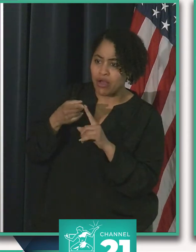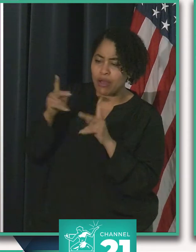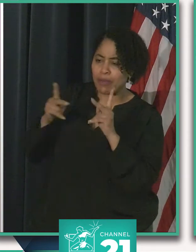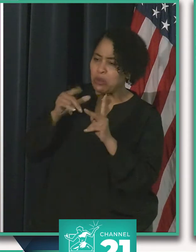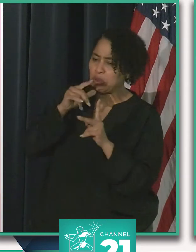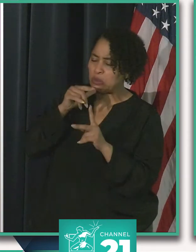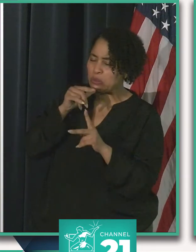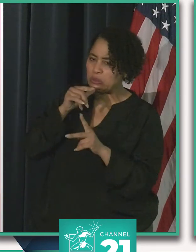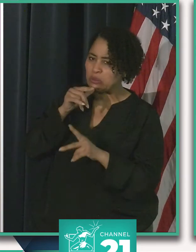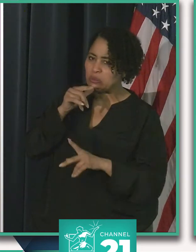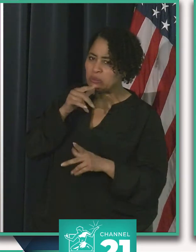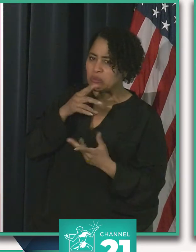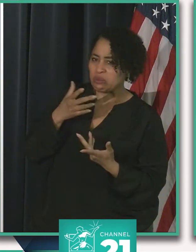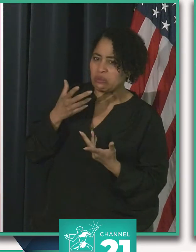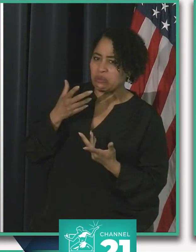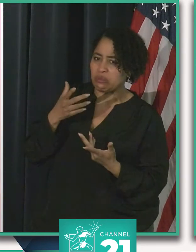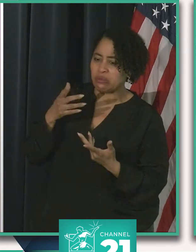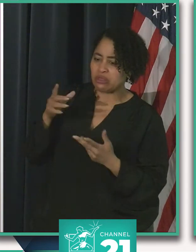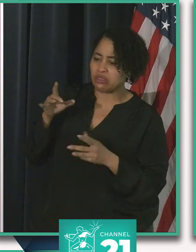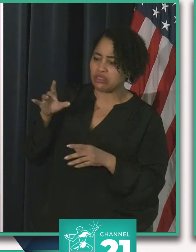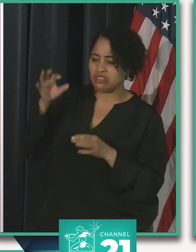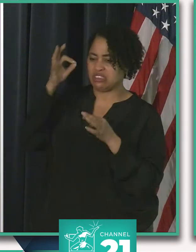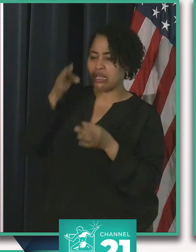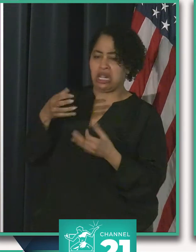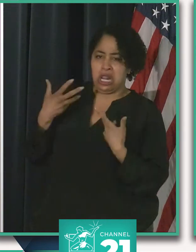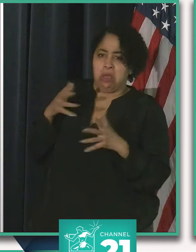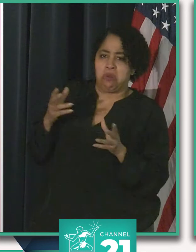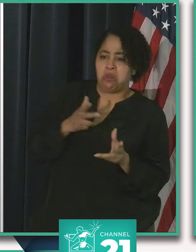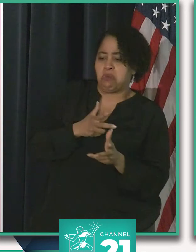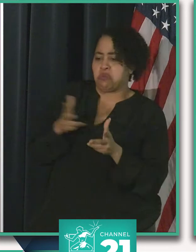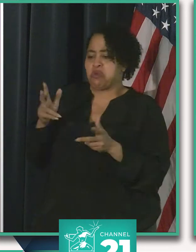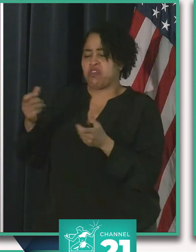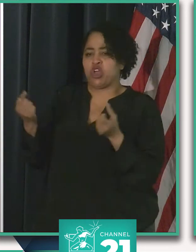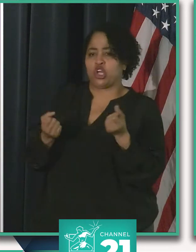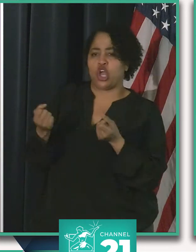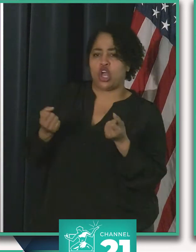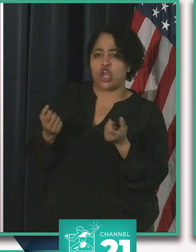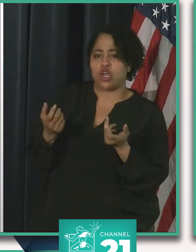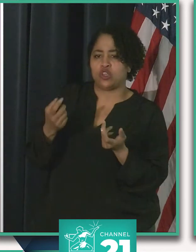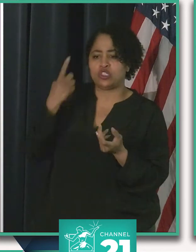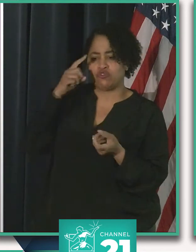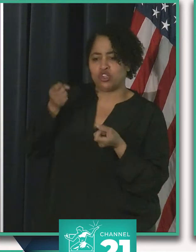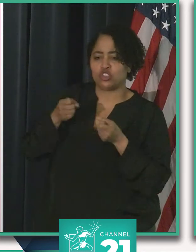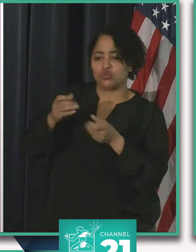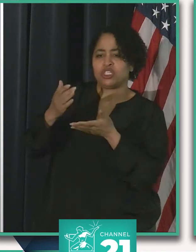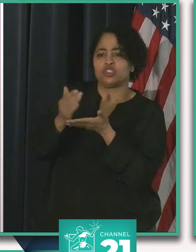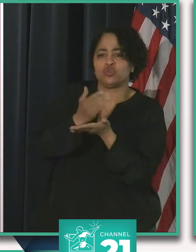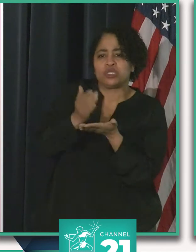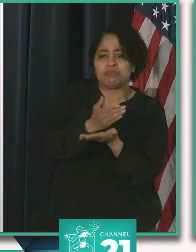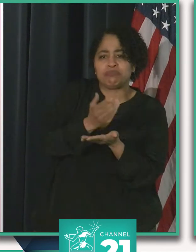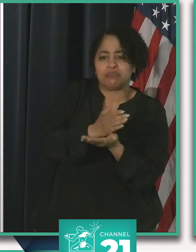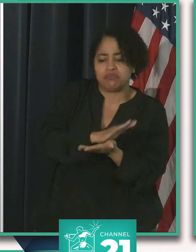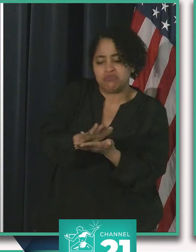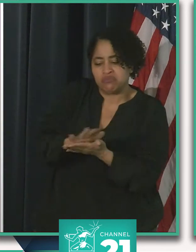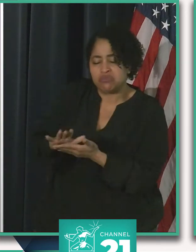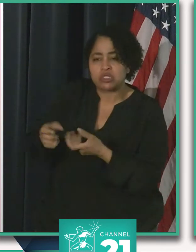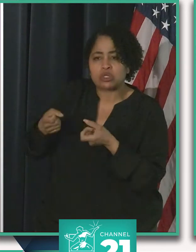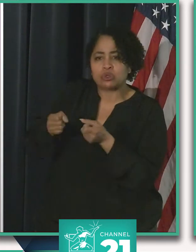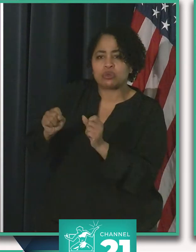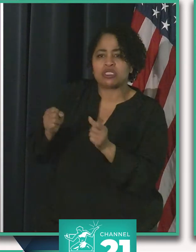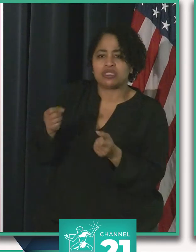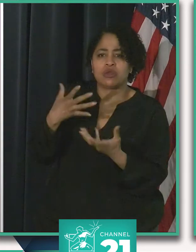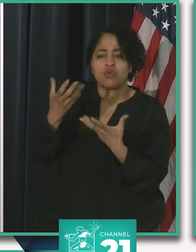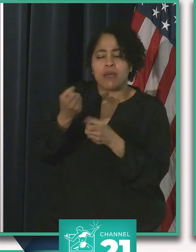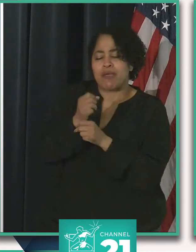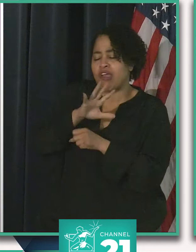folks that choose not to move their vehicles for the street sweeping so we can make it all